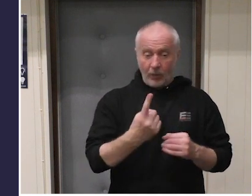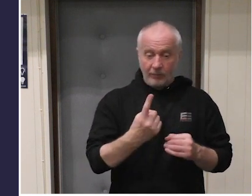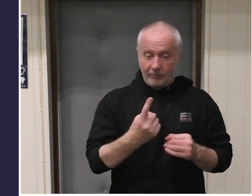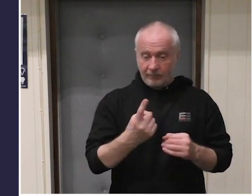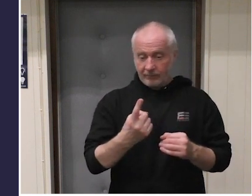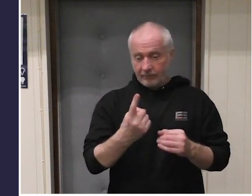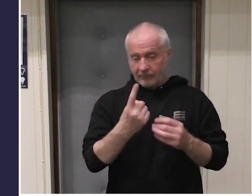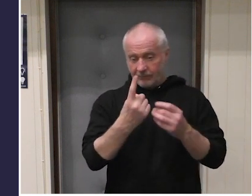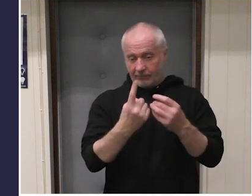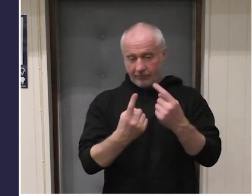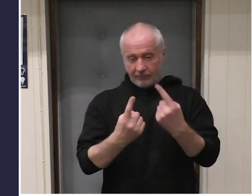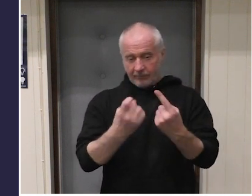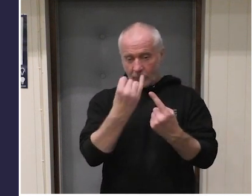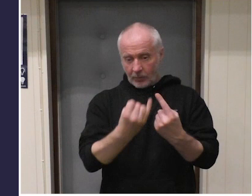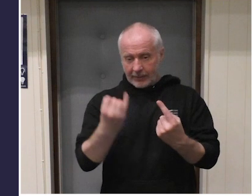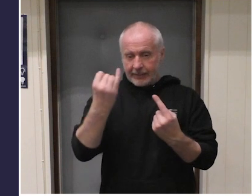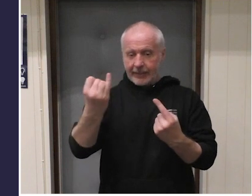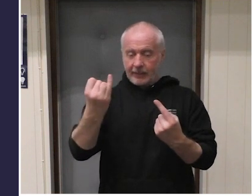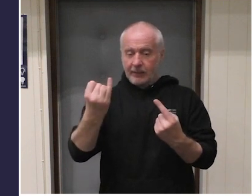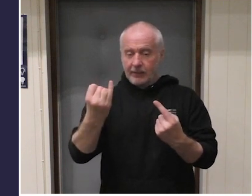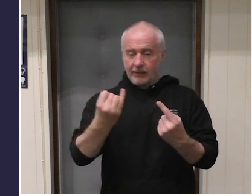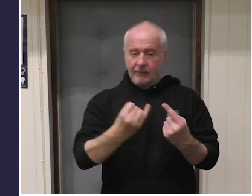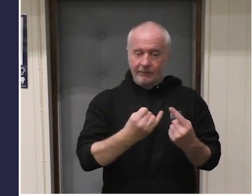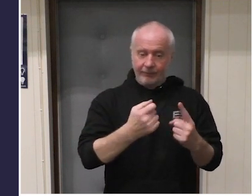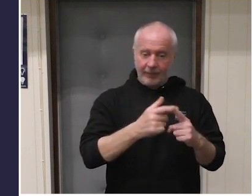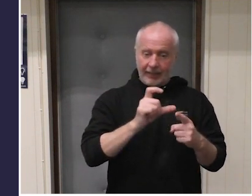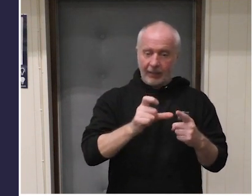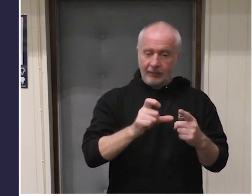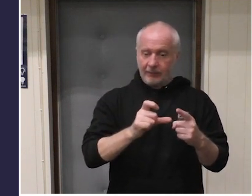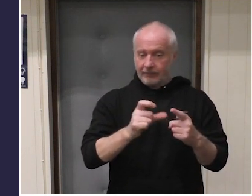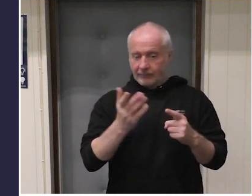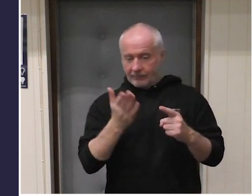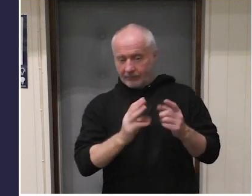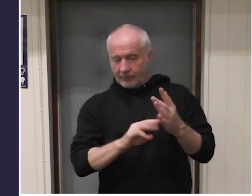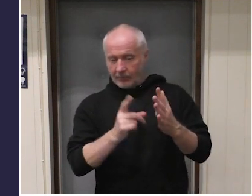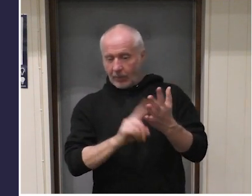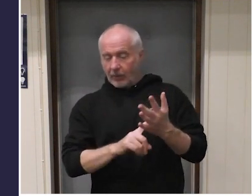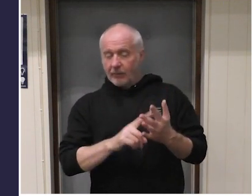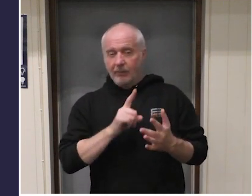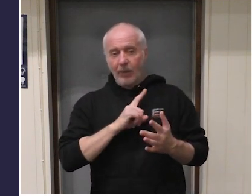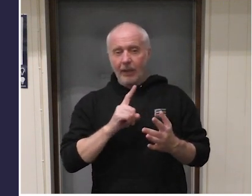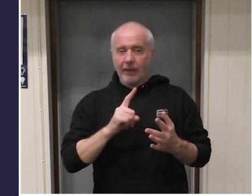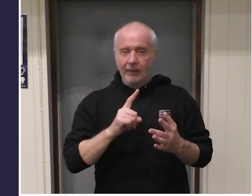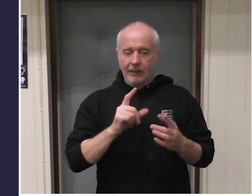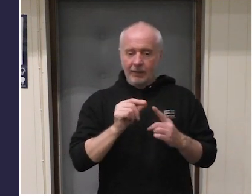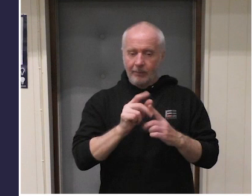Okay? So what's going on? Why aren't proteins more stable?